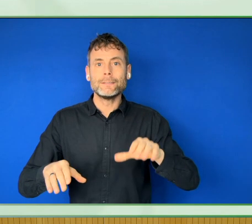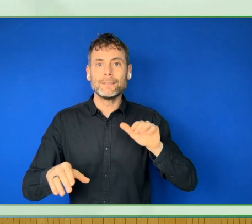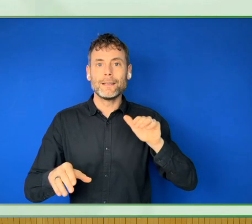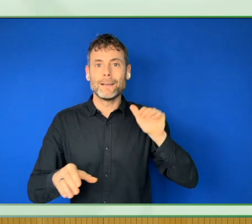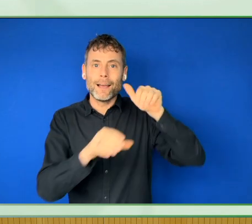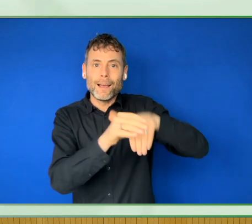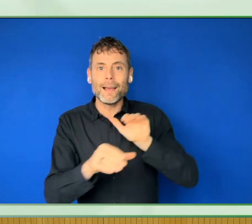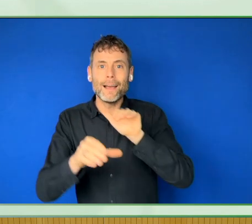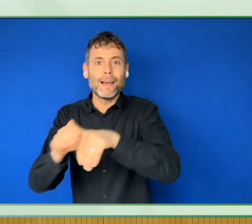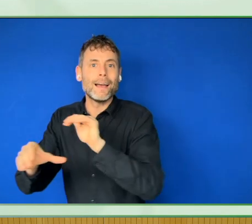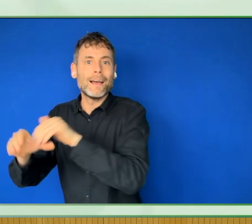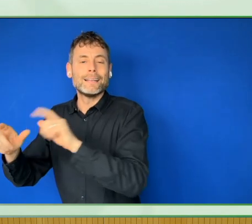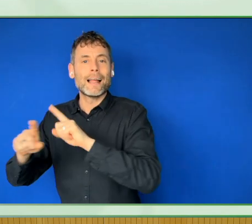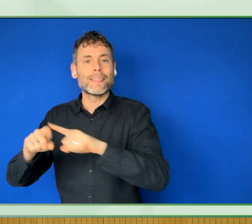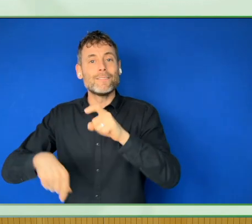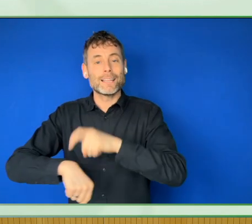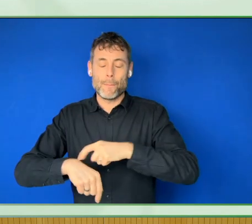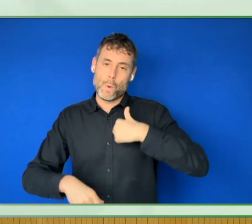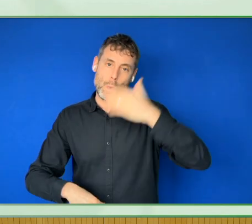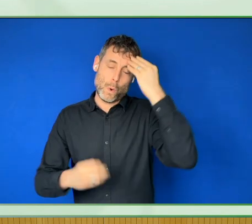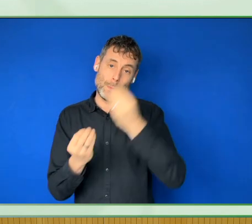probably the 10 millionth time we've said this.